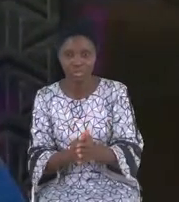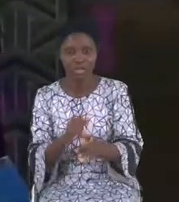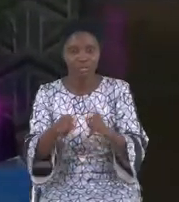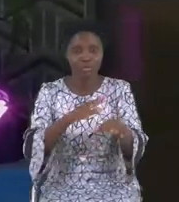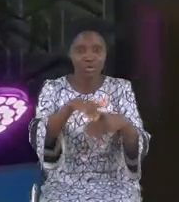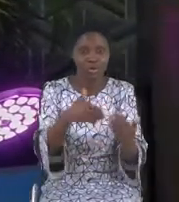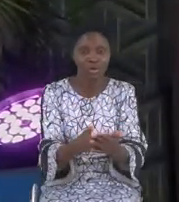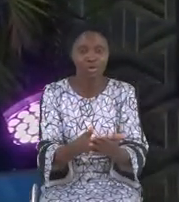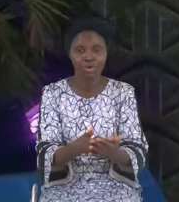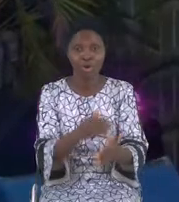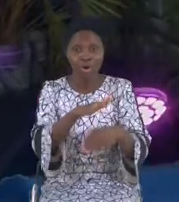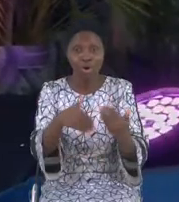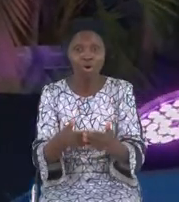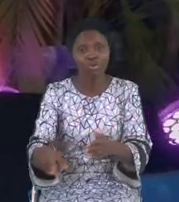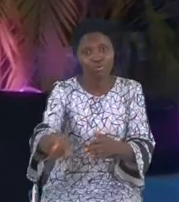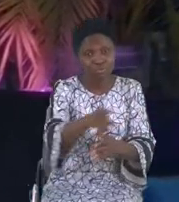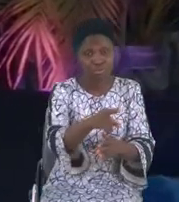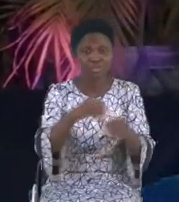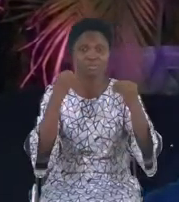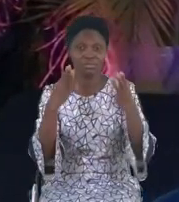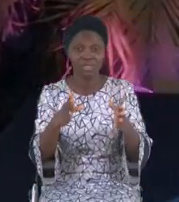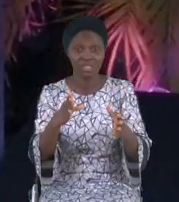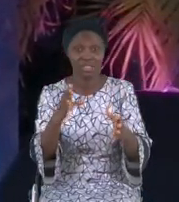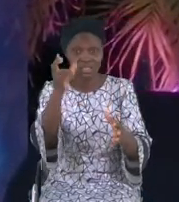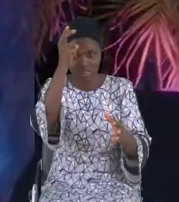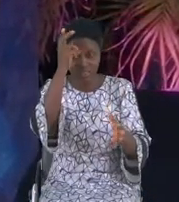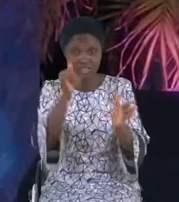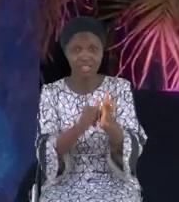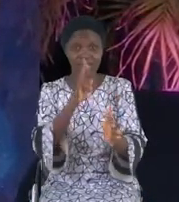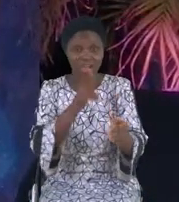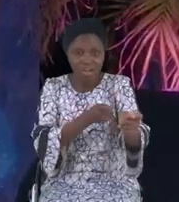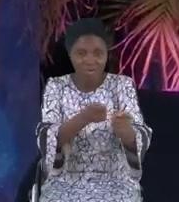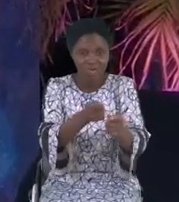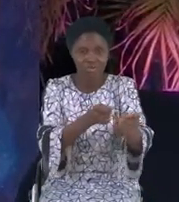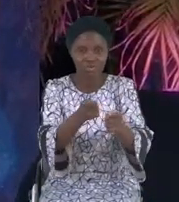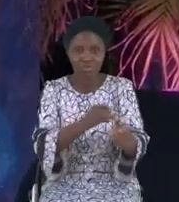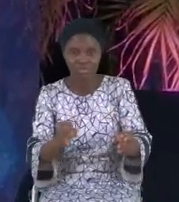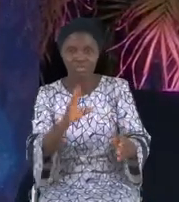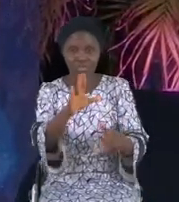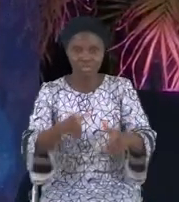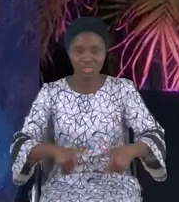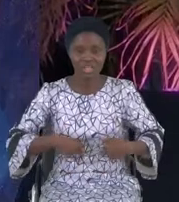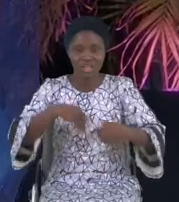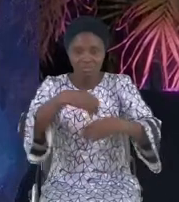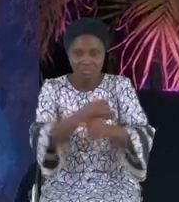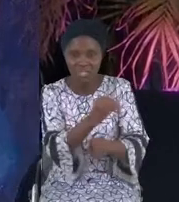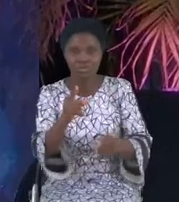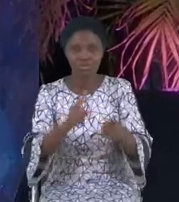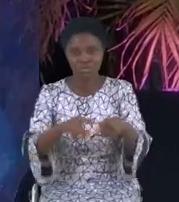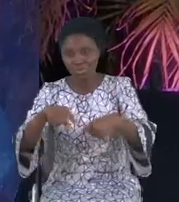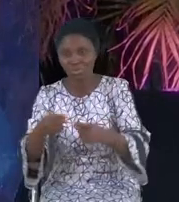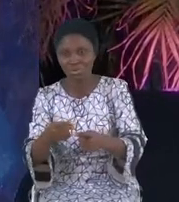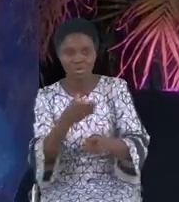devils that you know they are telling us in your life and they are making to go here and there all of